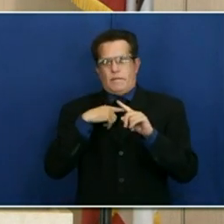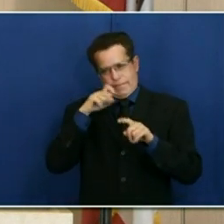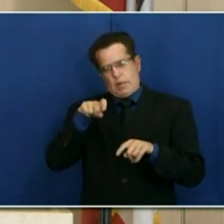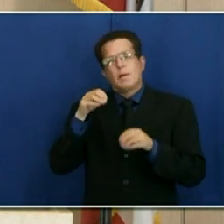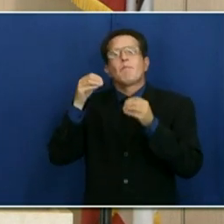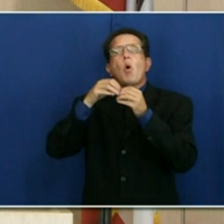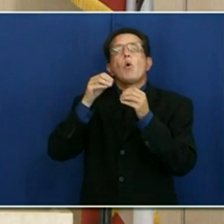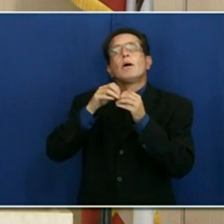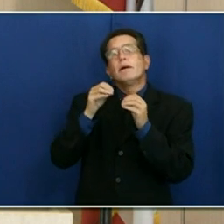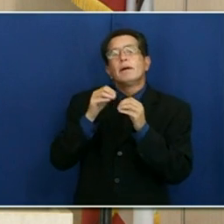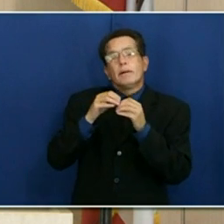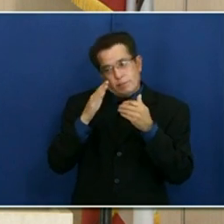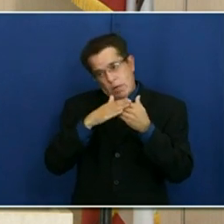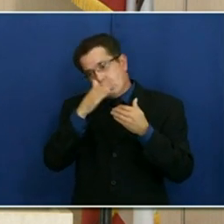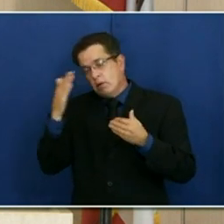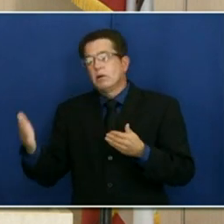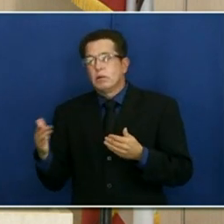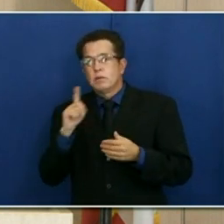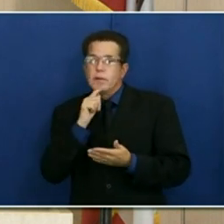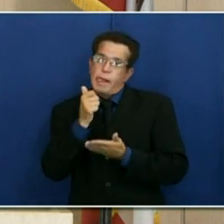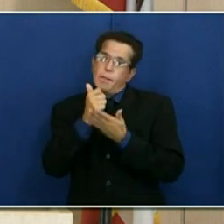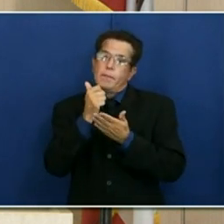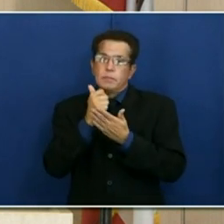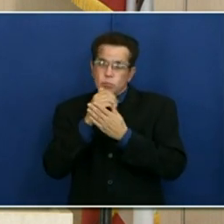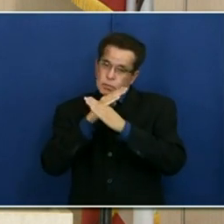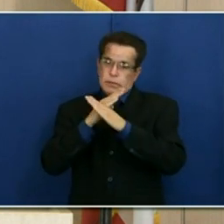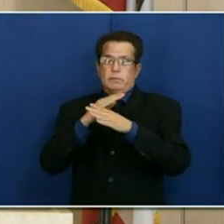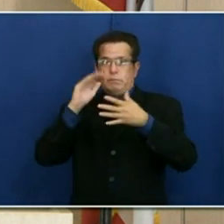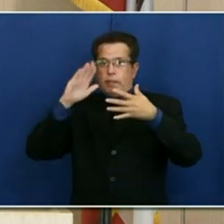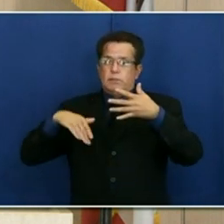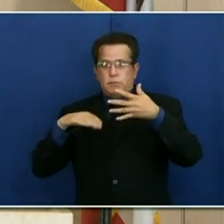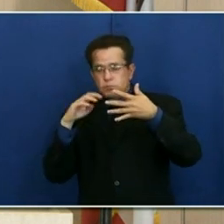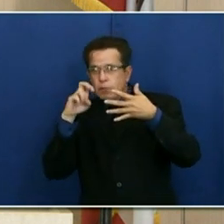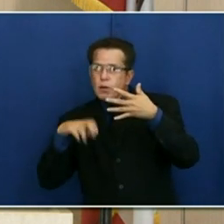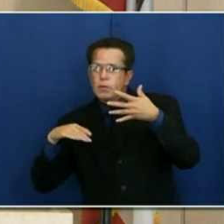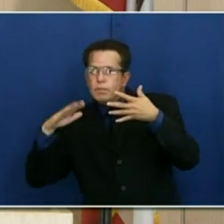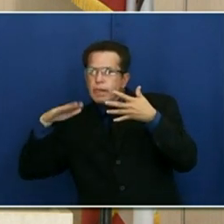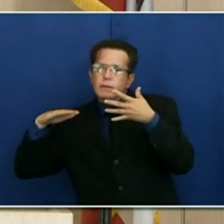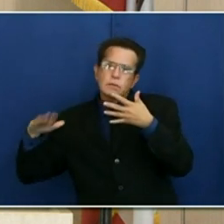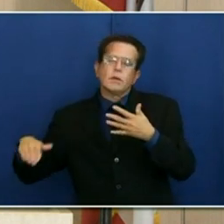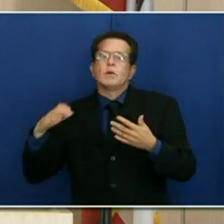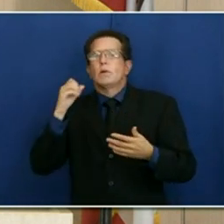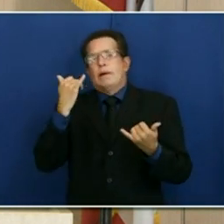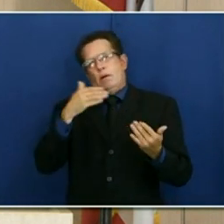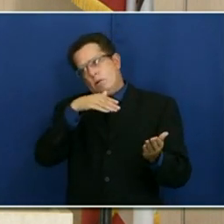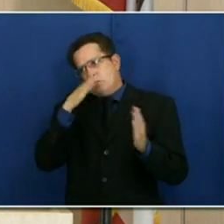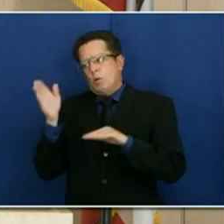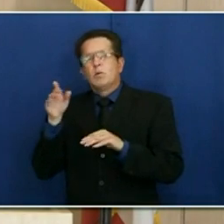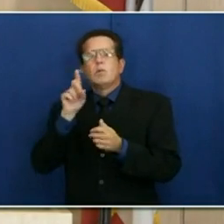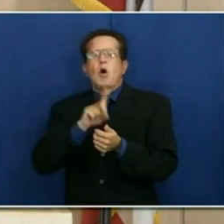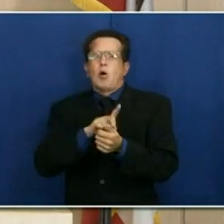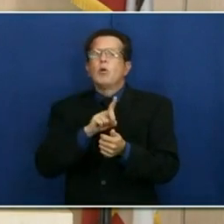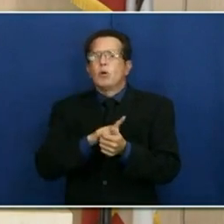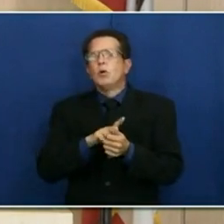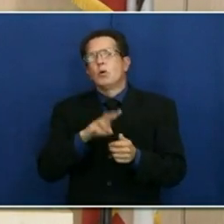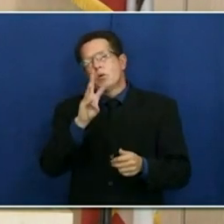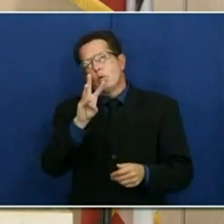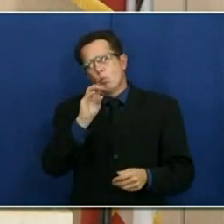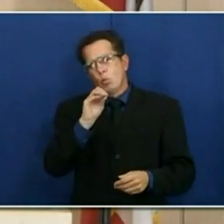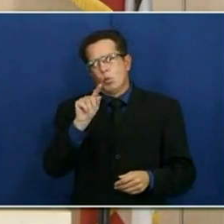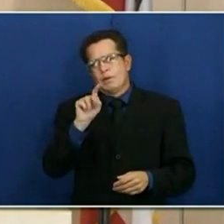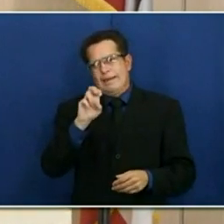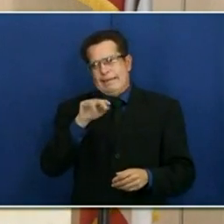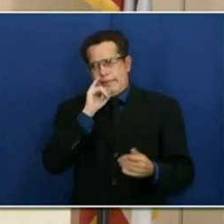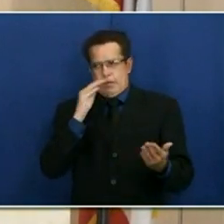mile in order to protect our status and our tiers. With that, I'll turn it over to Dr. Wooten to give her update.